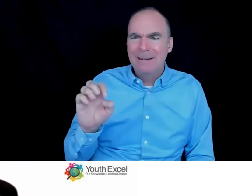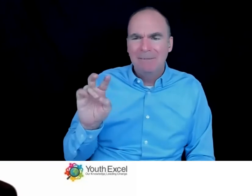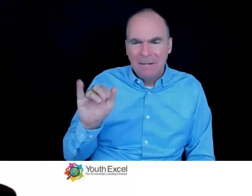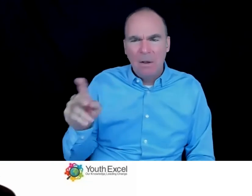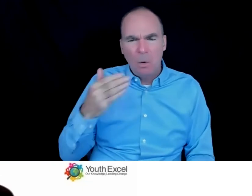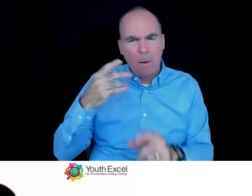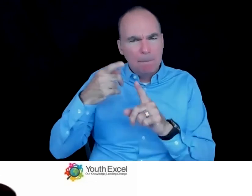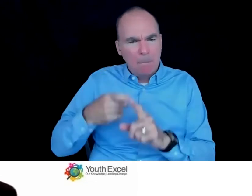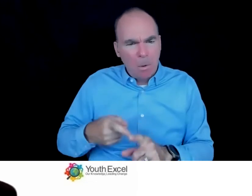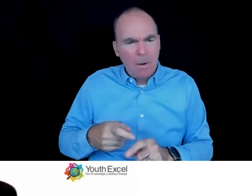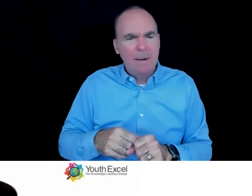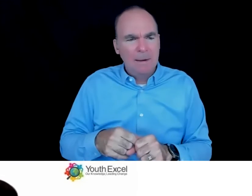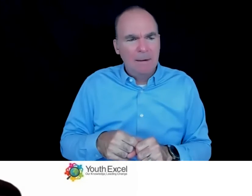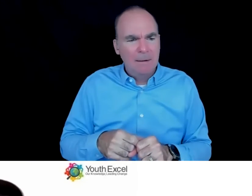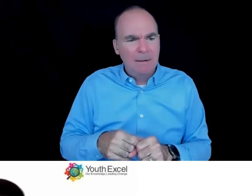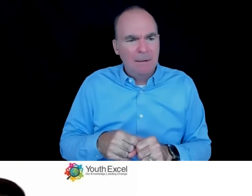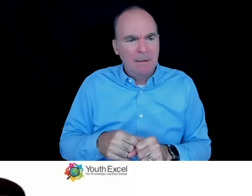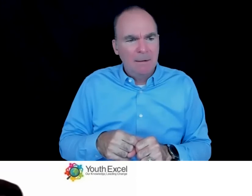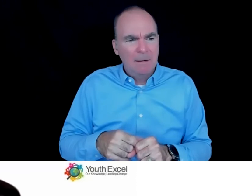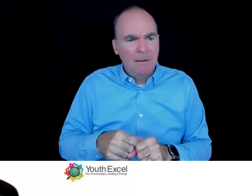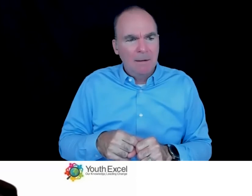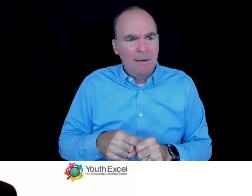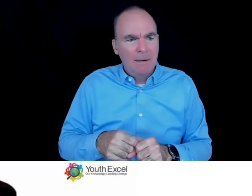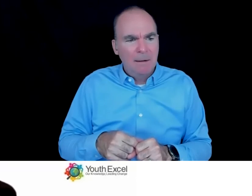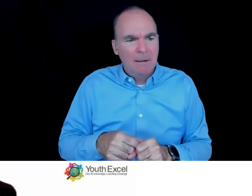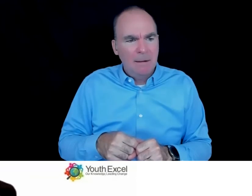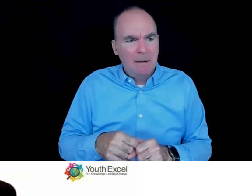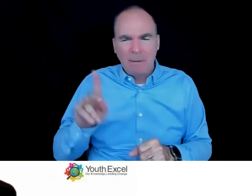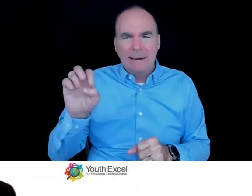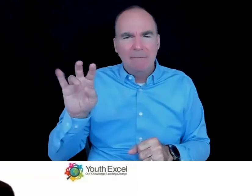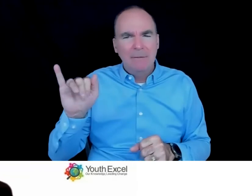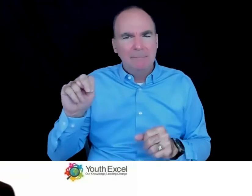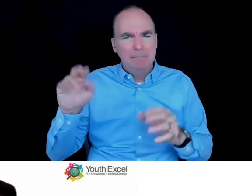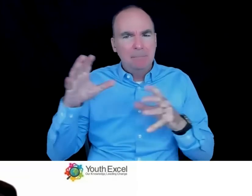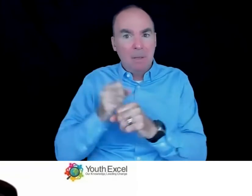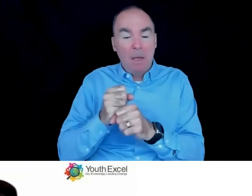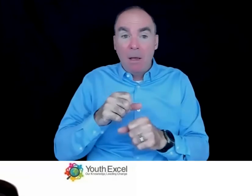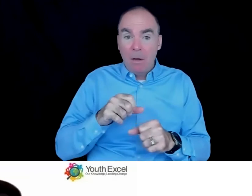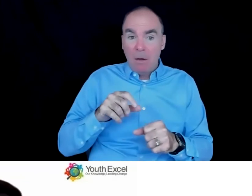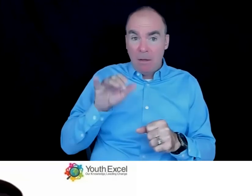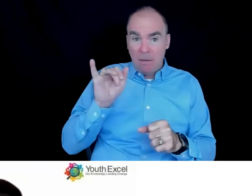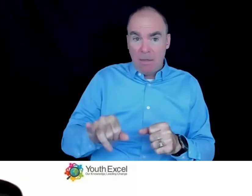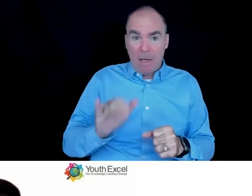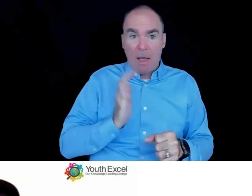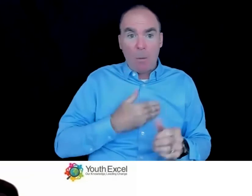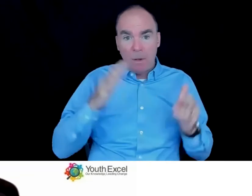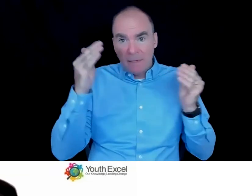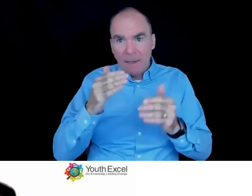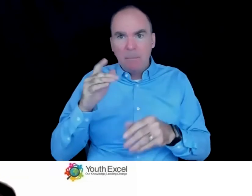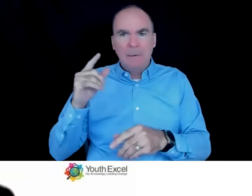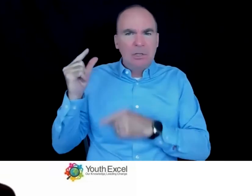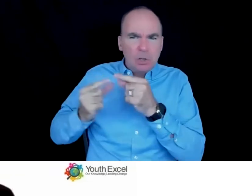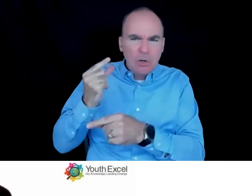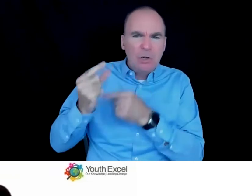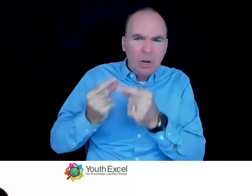brought up. So as a recap to everyone here today, our event has been focused on the IYD theme on intergenerational